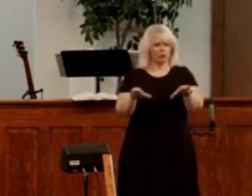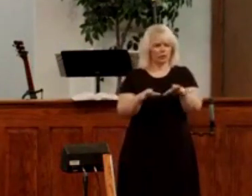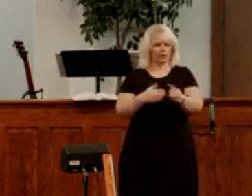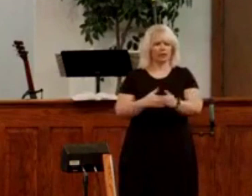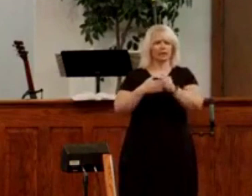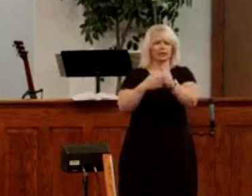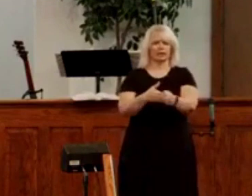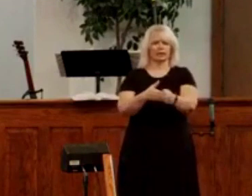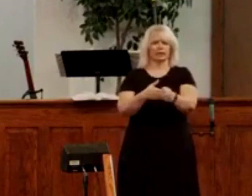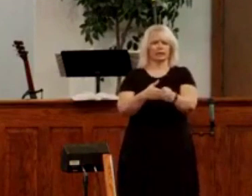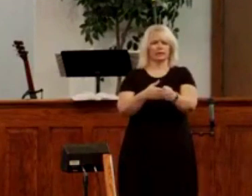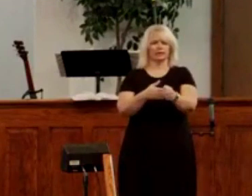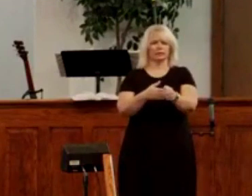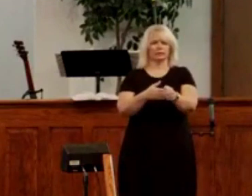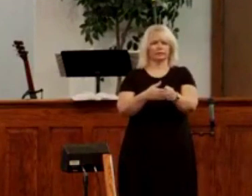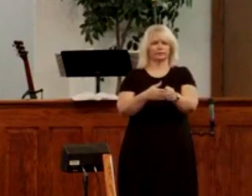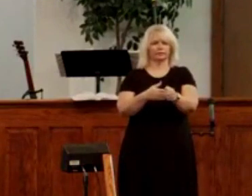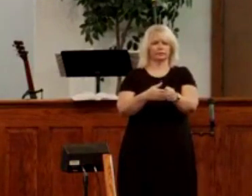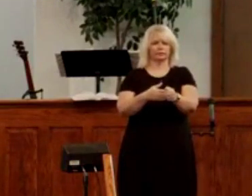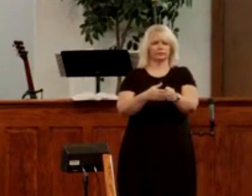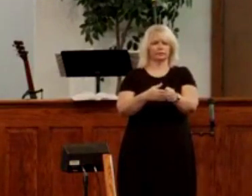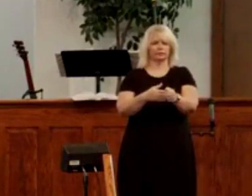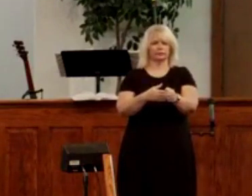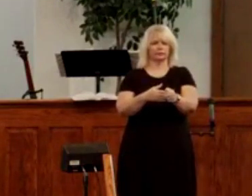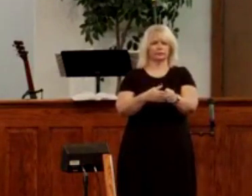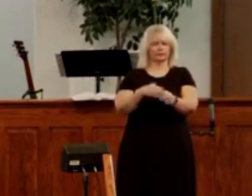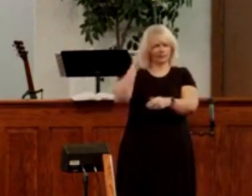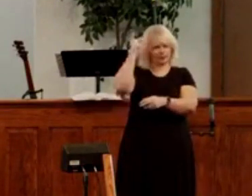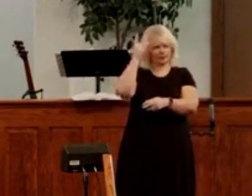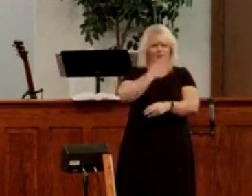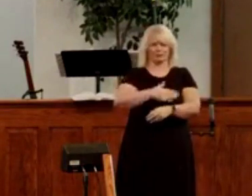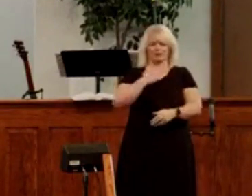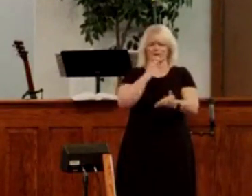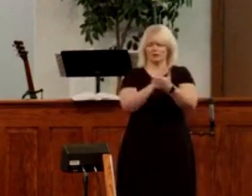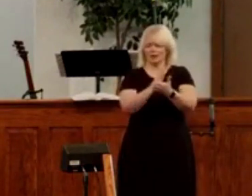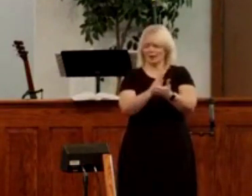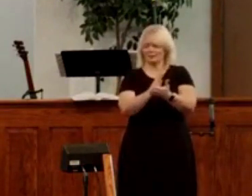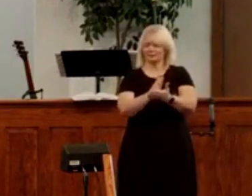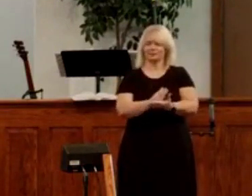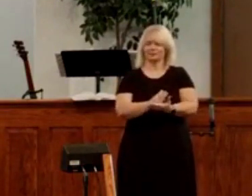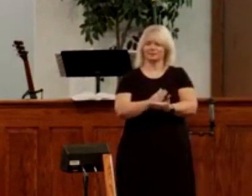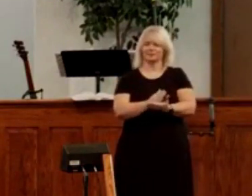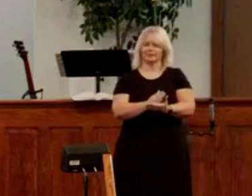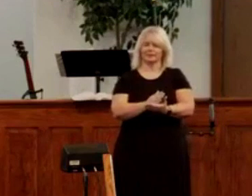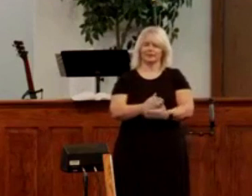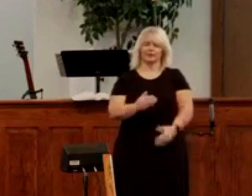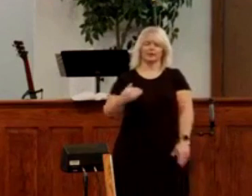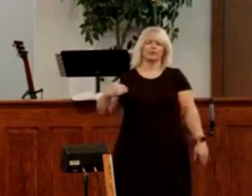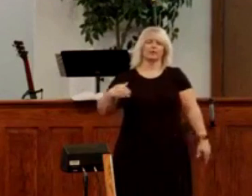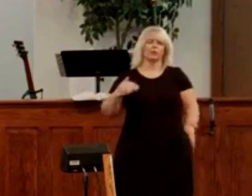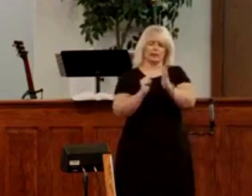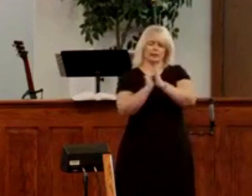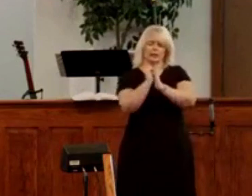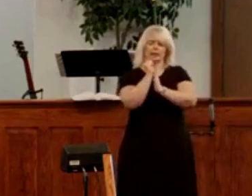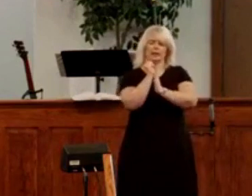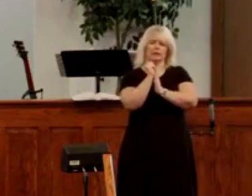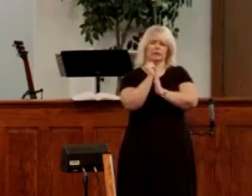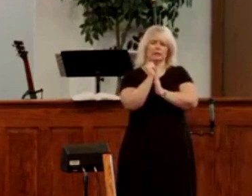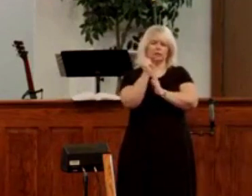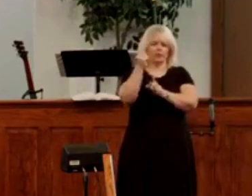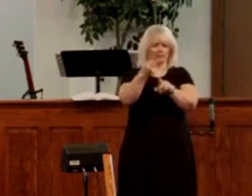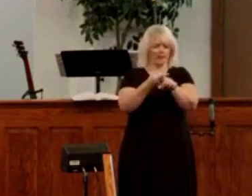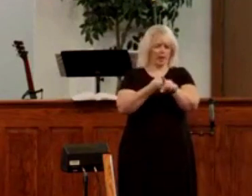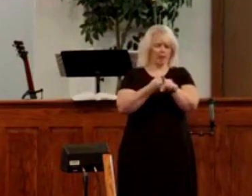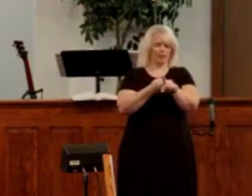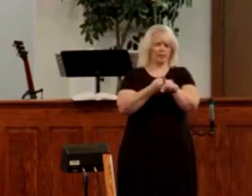in for Pastor Appreciation. Stop it! Don't do that. For Breast Cancer Awareness Month.